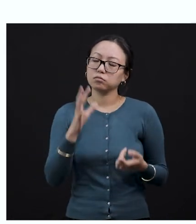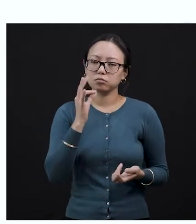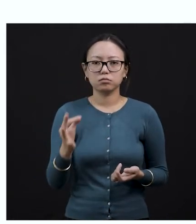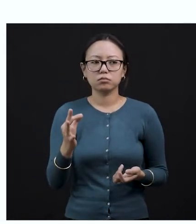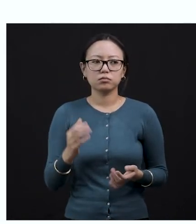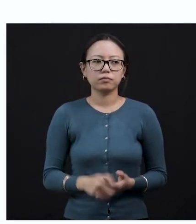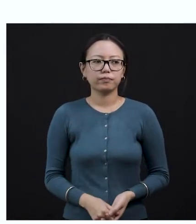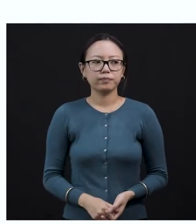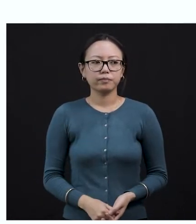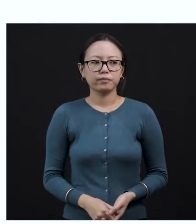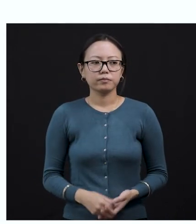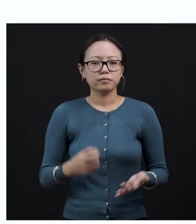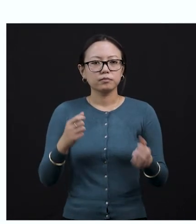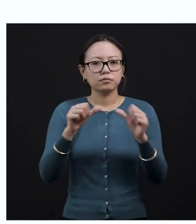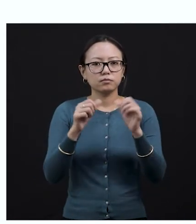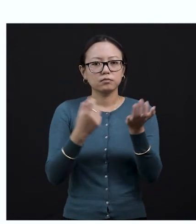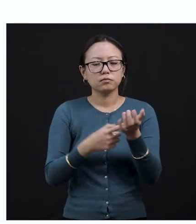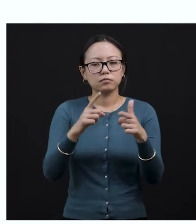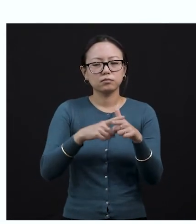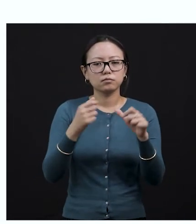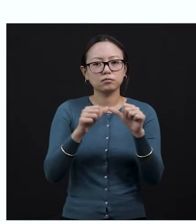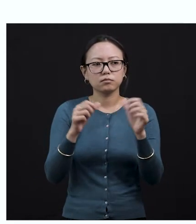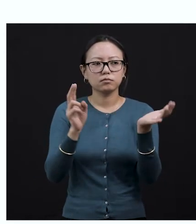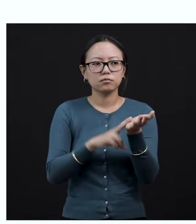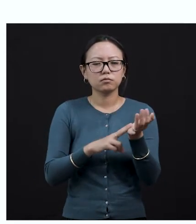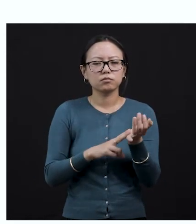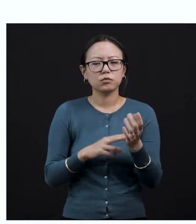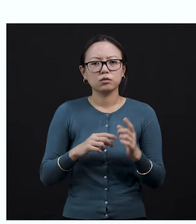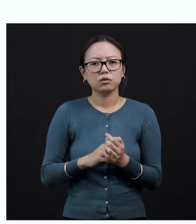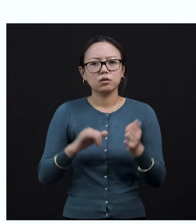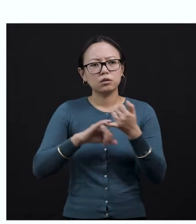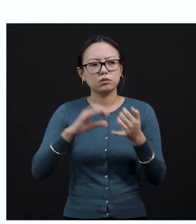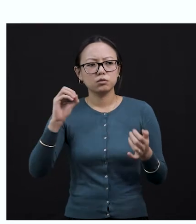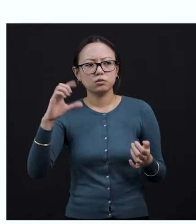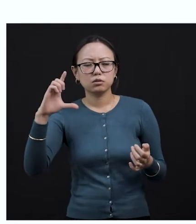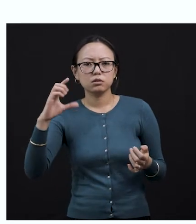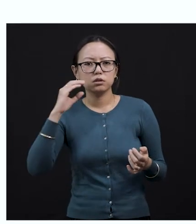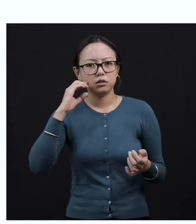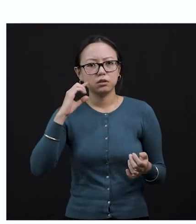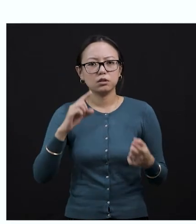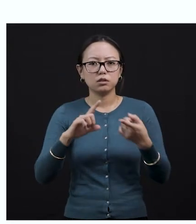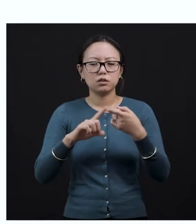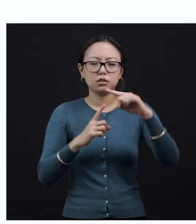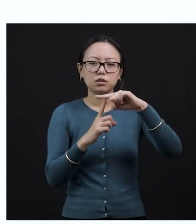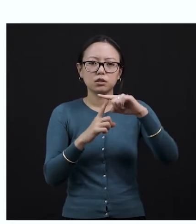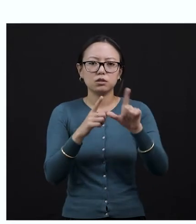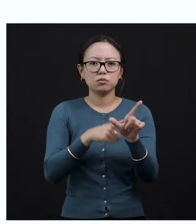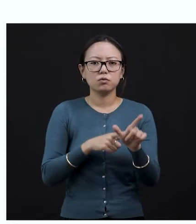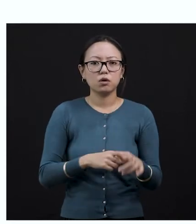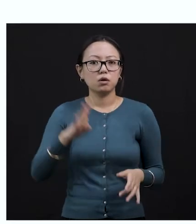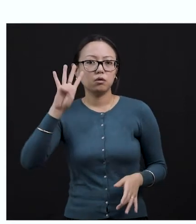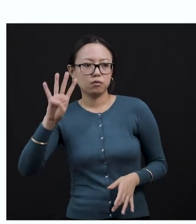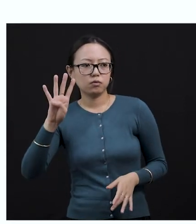So, in Aryan society, I have explained to you earlier, they were divided into